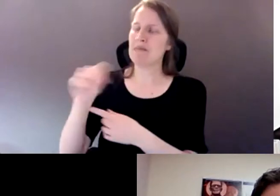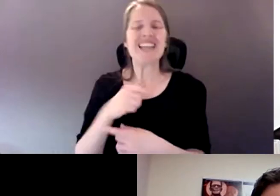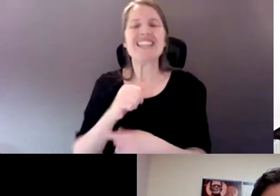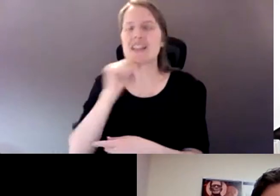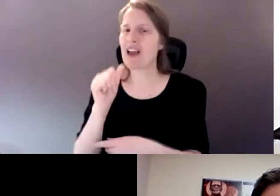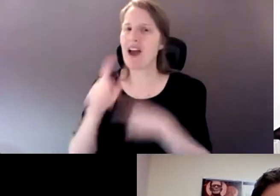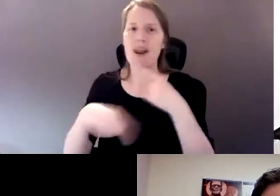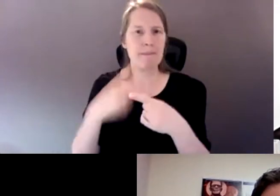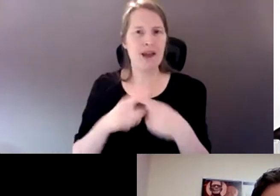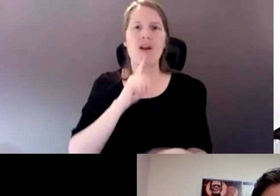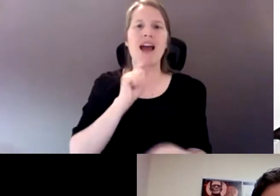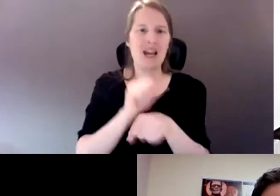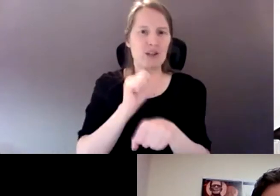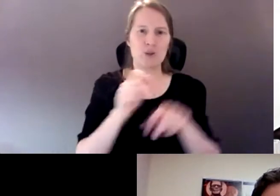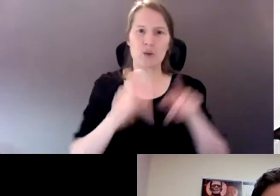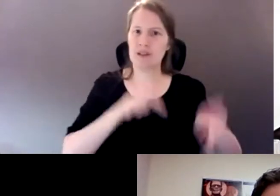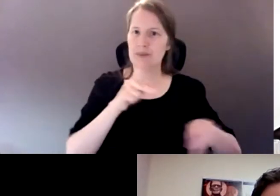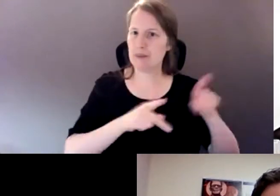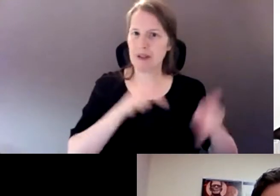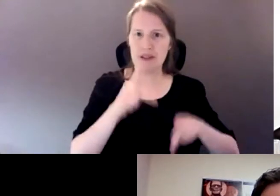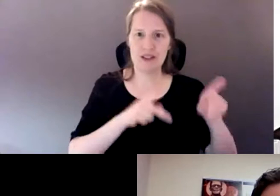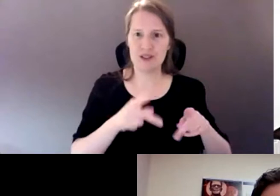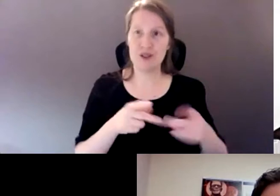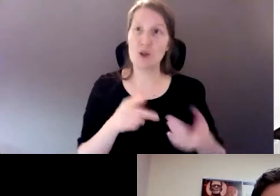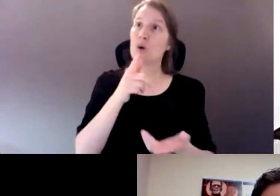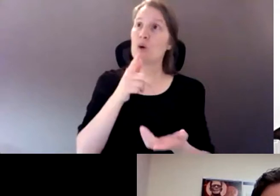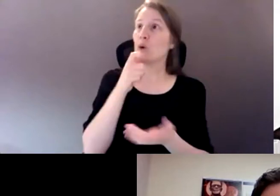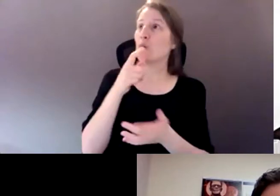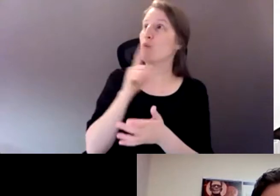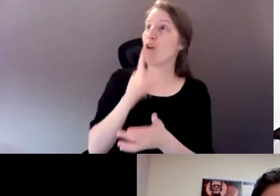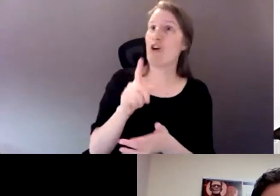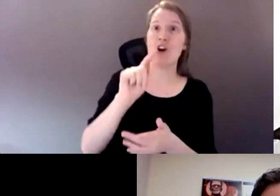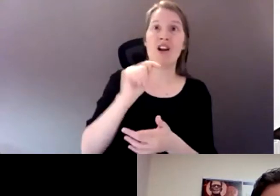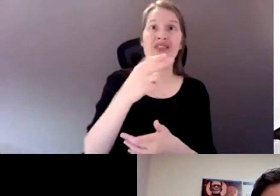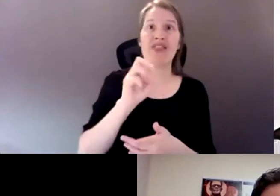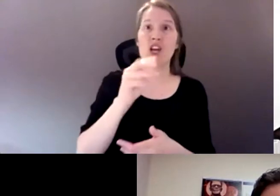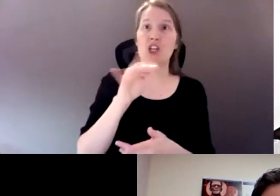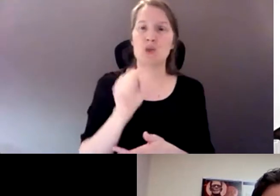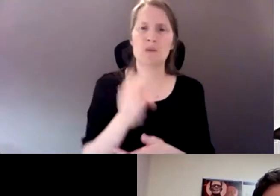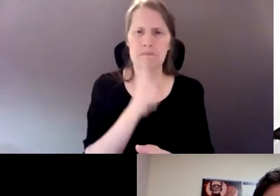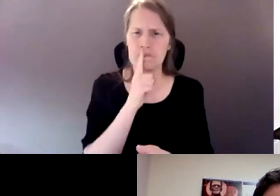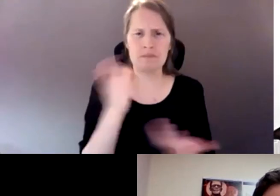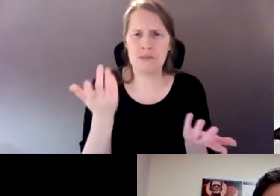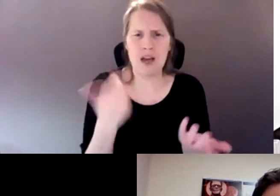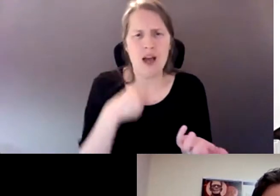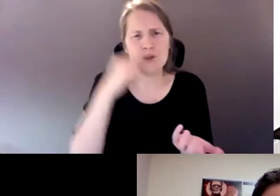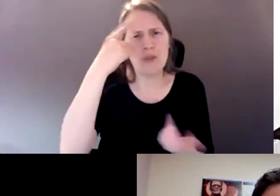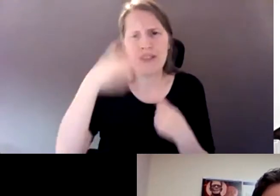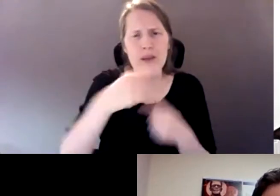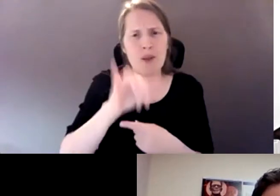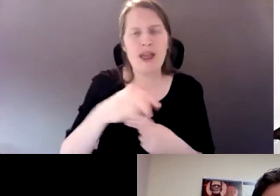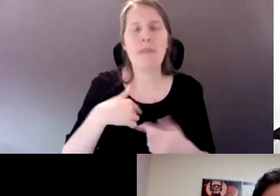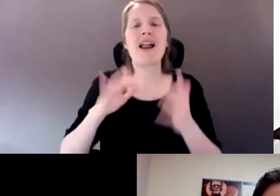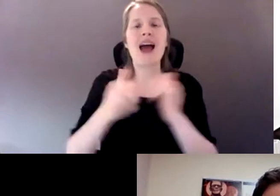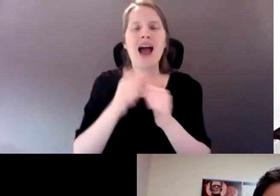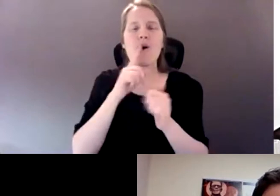bearing on what Jews are. So it's not a question I ask myself. What I ask myself is, how are people thinking with